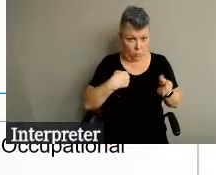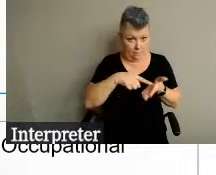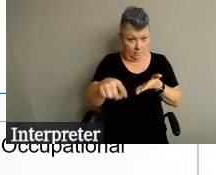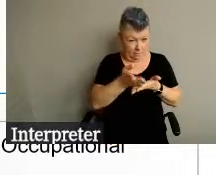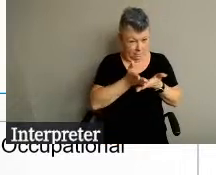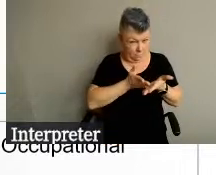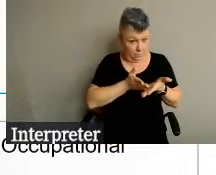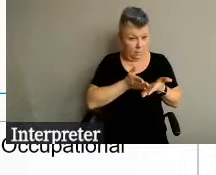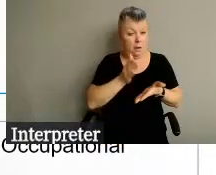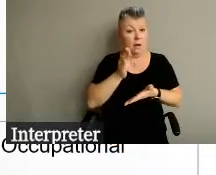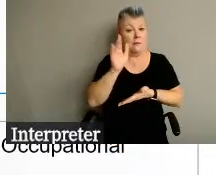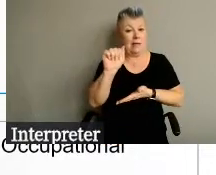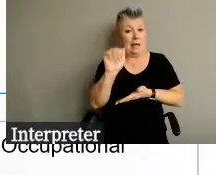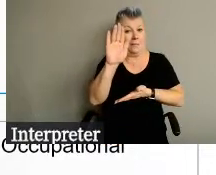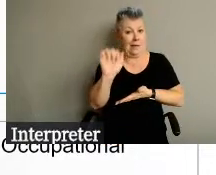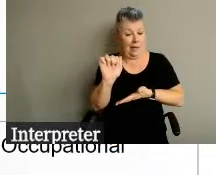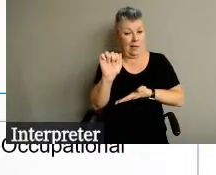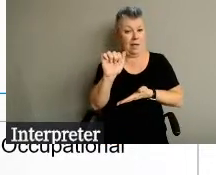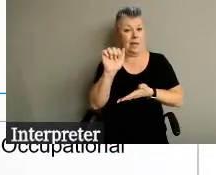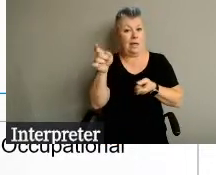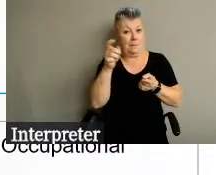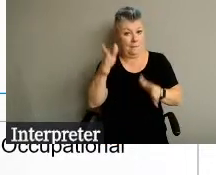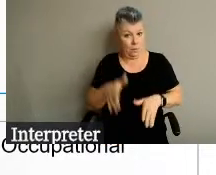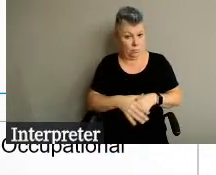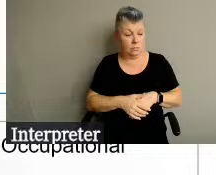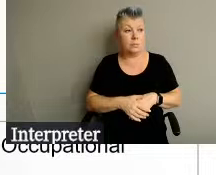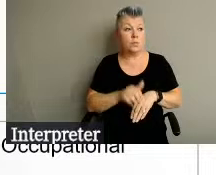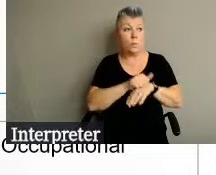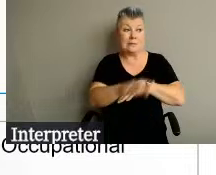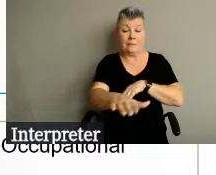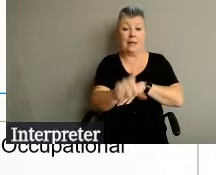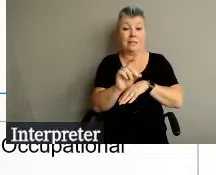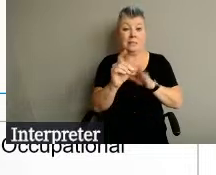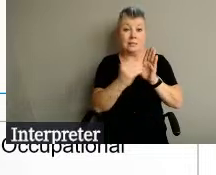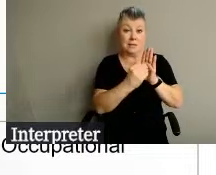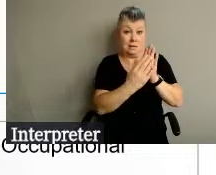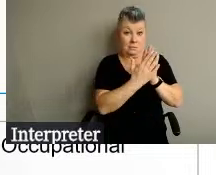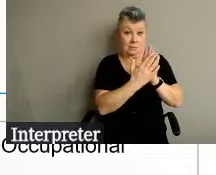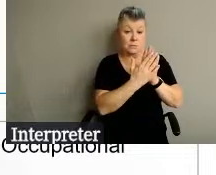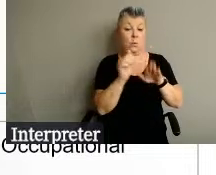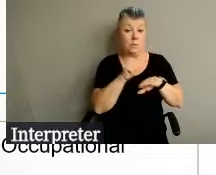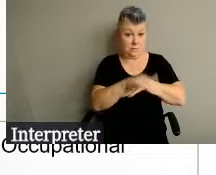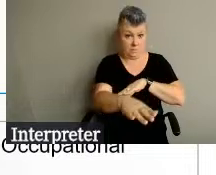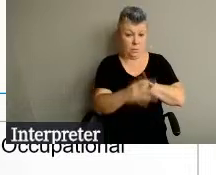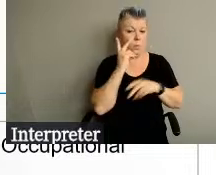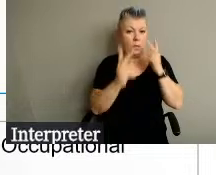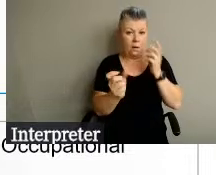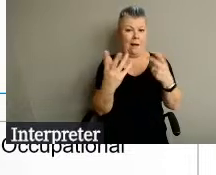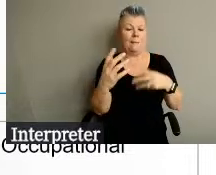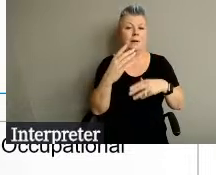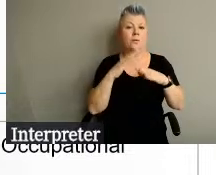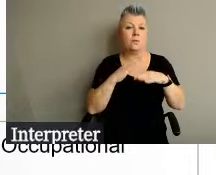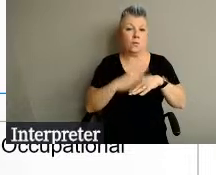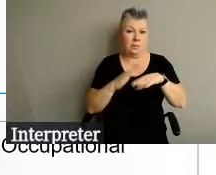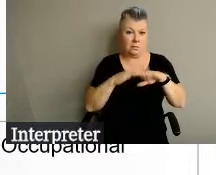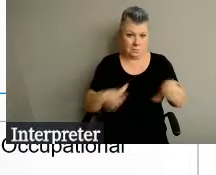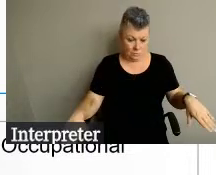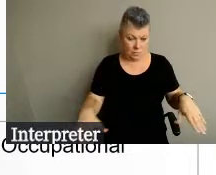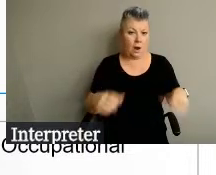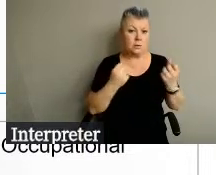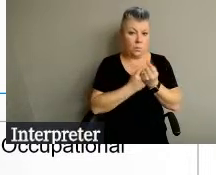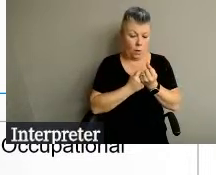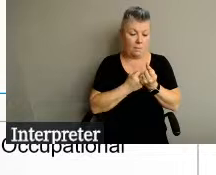portion of some of the ABA administrators. So when we submit that documentation, we look at how many early childhood students are supported by the